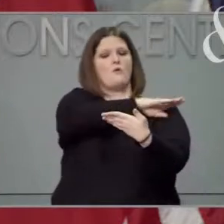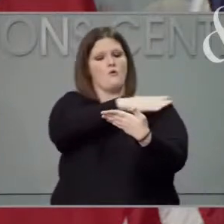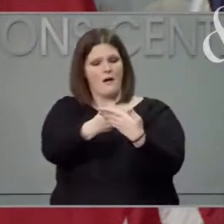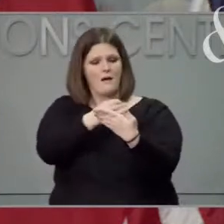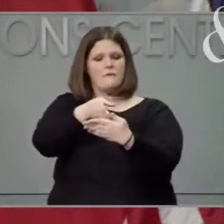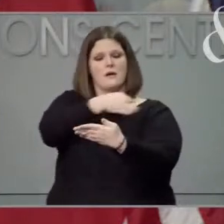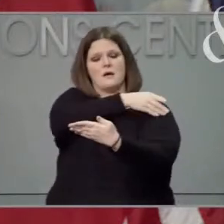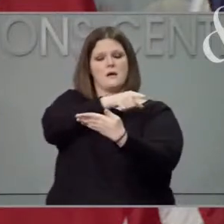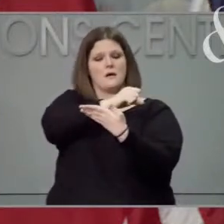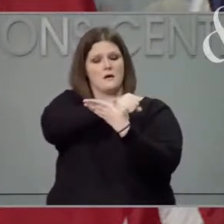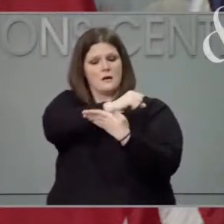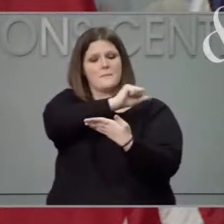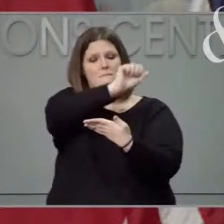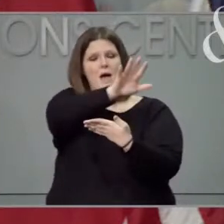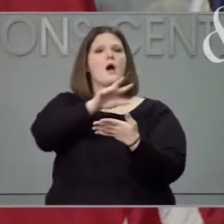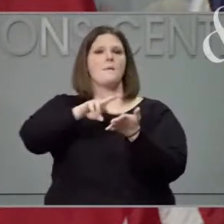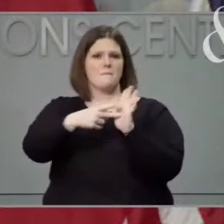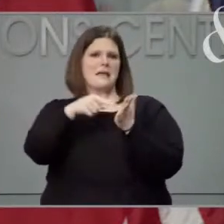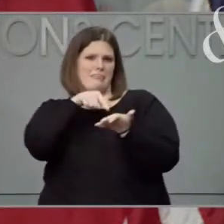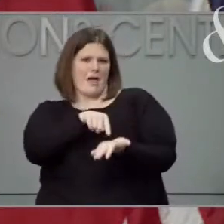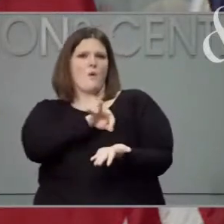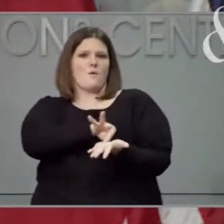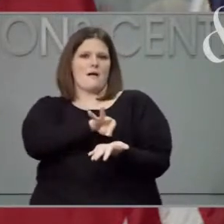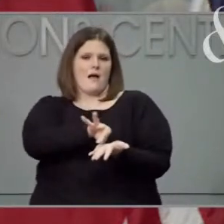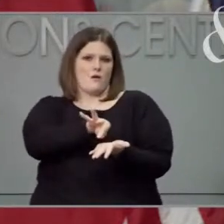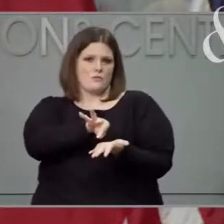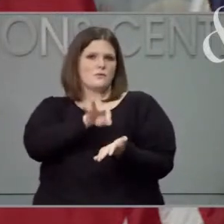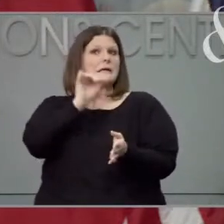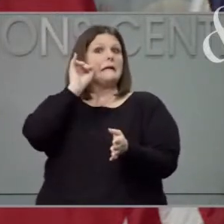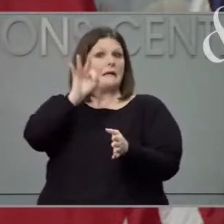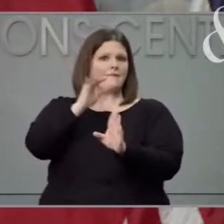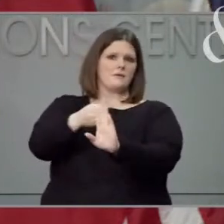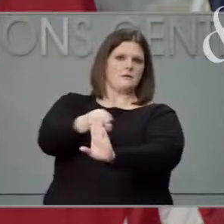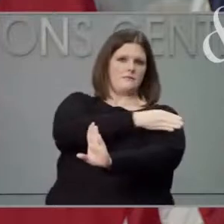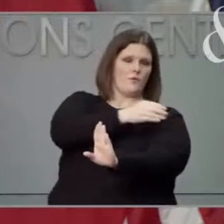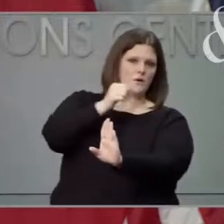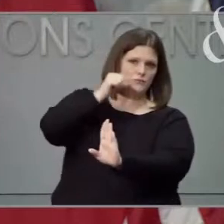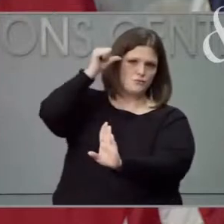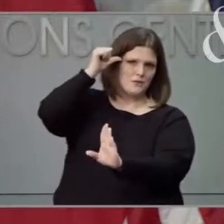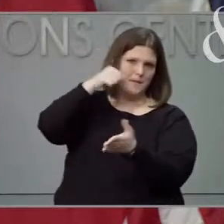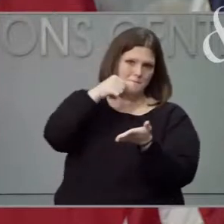see our first returned ballots if they were postmarked yesterday.